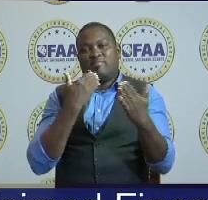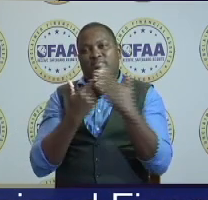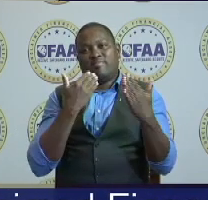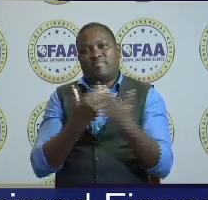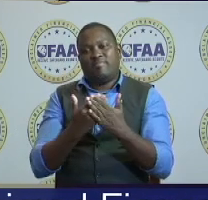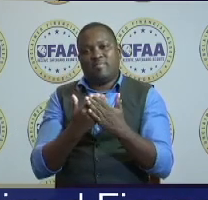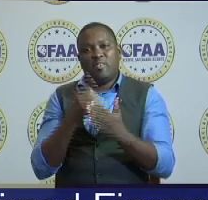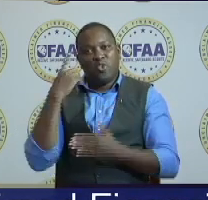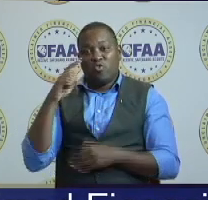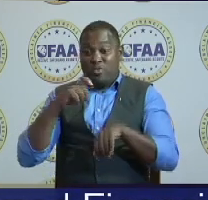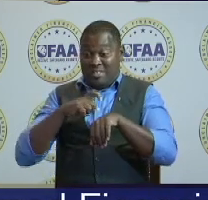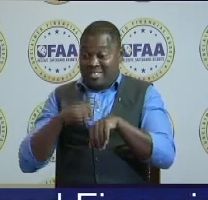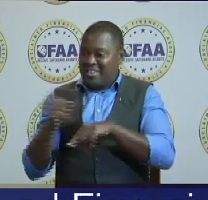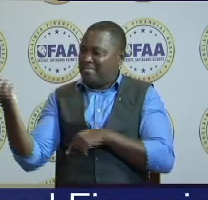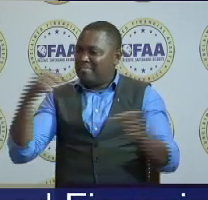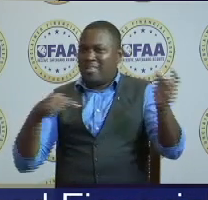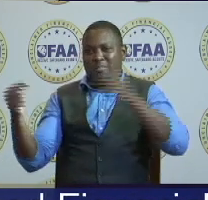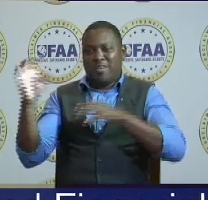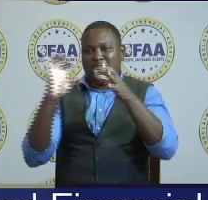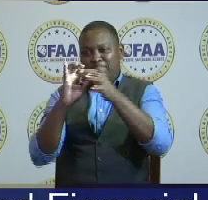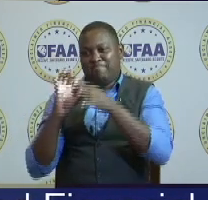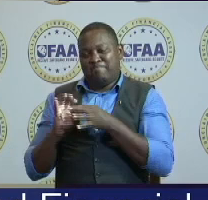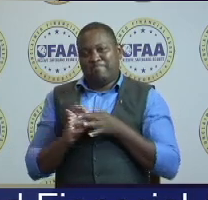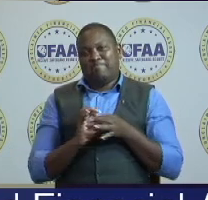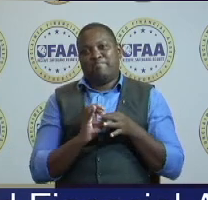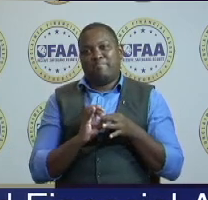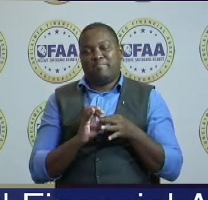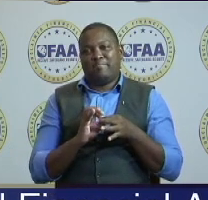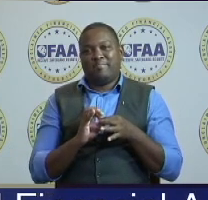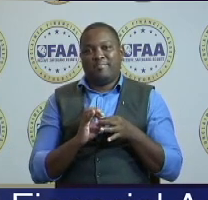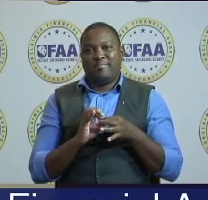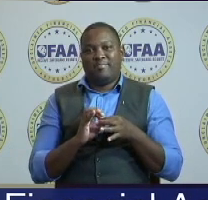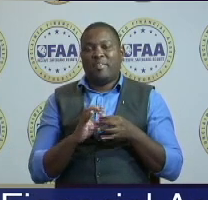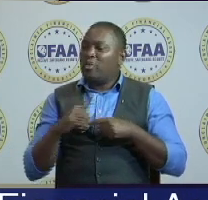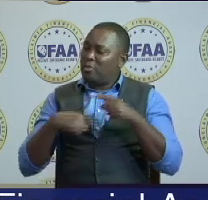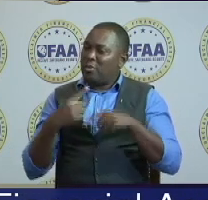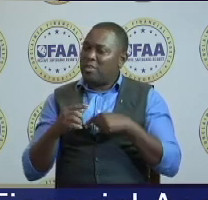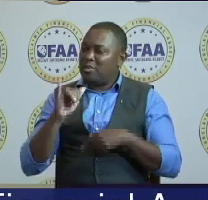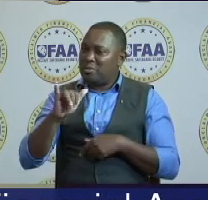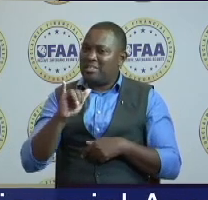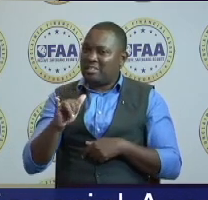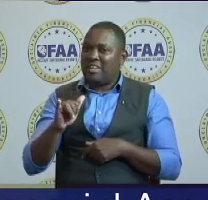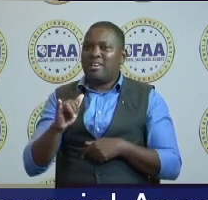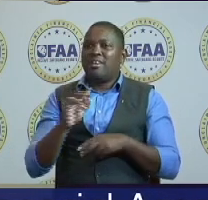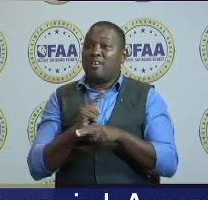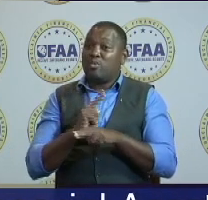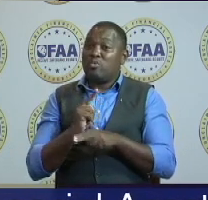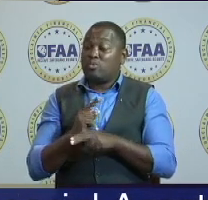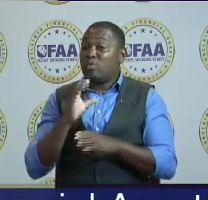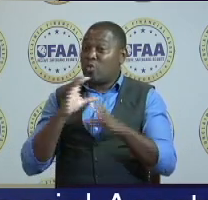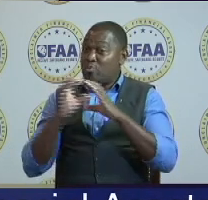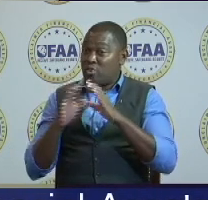for finding time to be with us this afternoon. Keep it on the portal and on your usual communication channels with